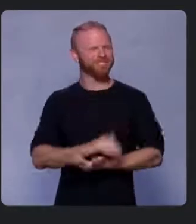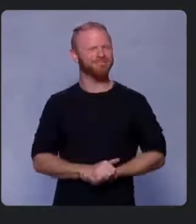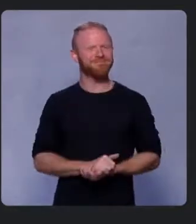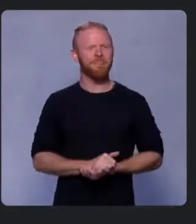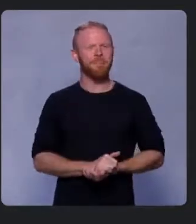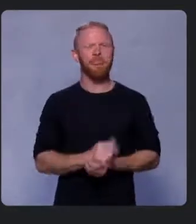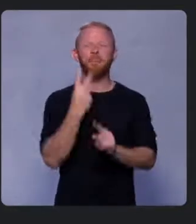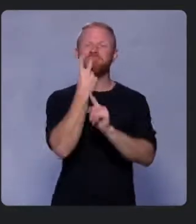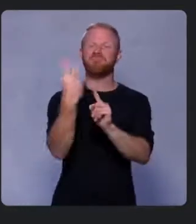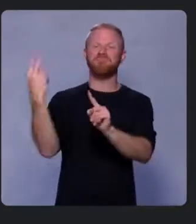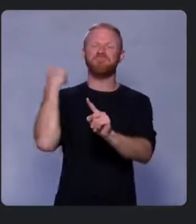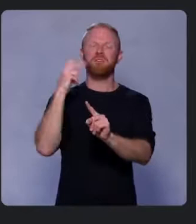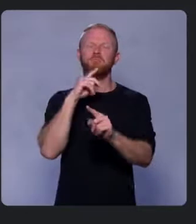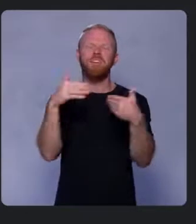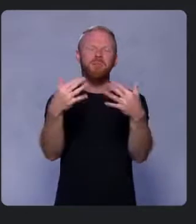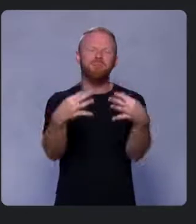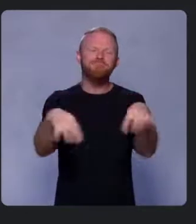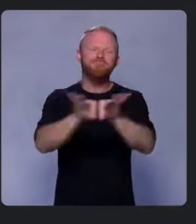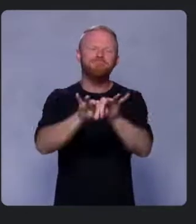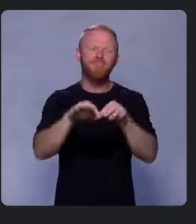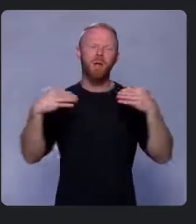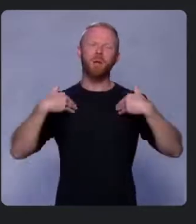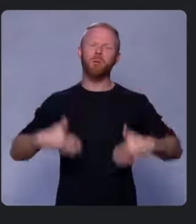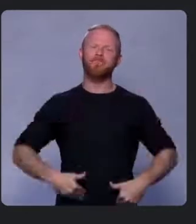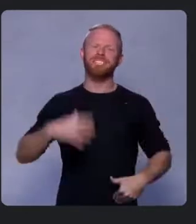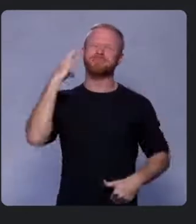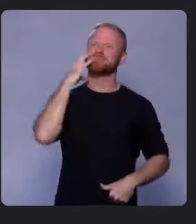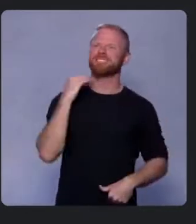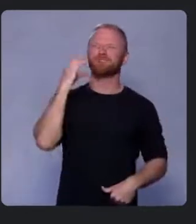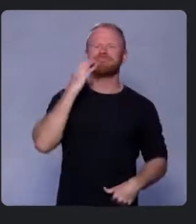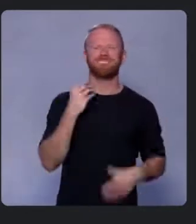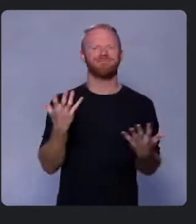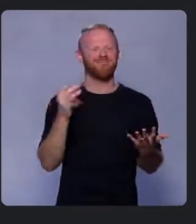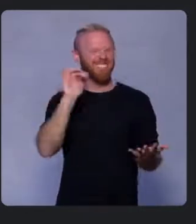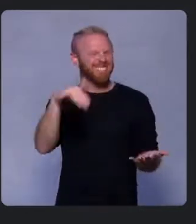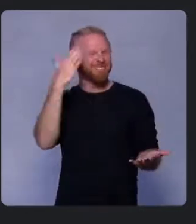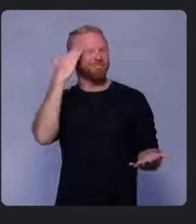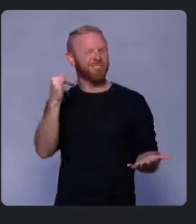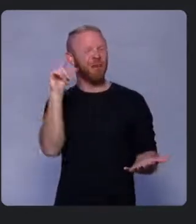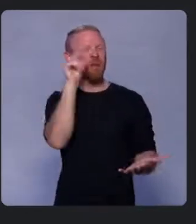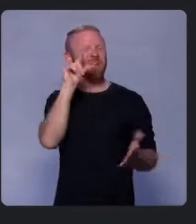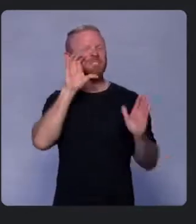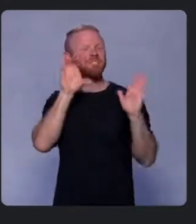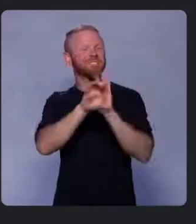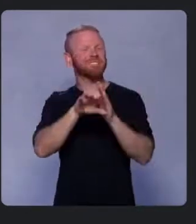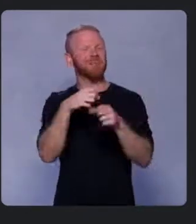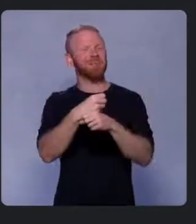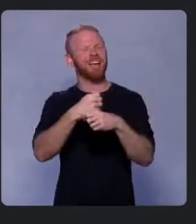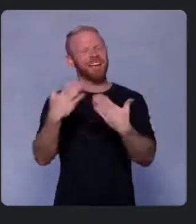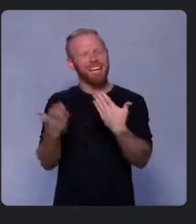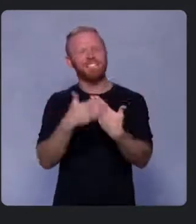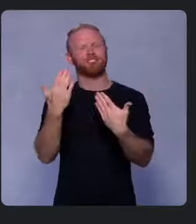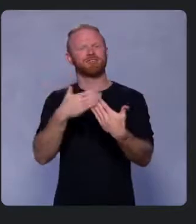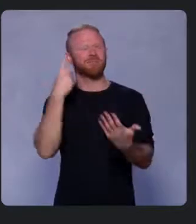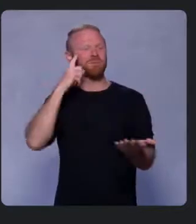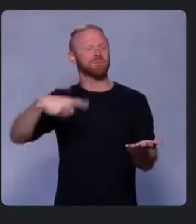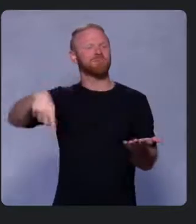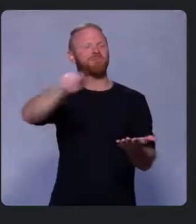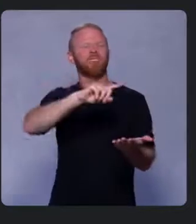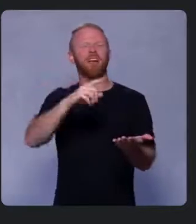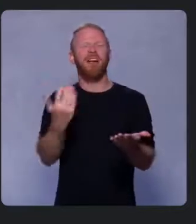back is an important part of the human experience, which is why Google Photos is making it easier than ever to relive your